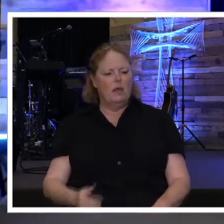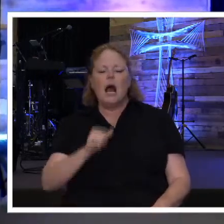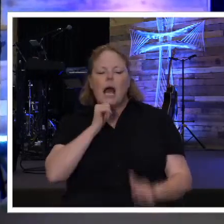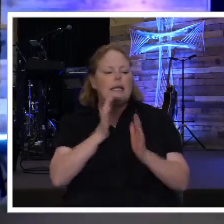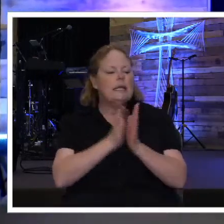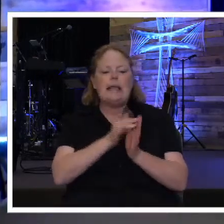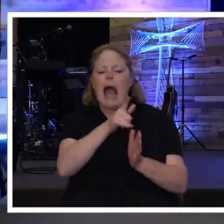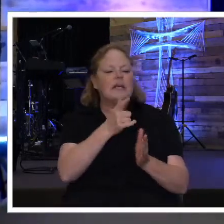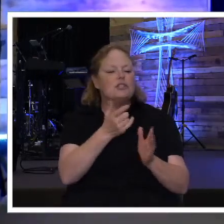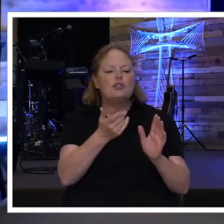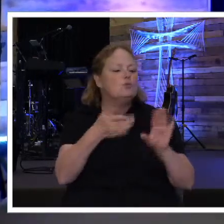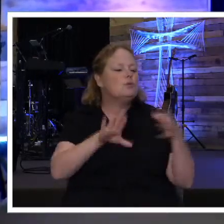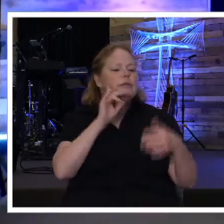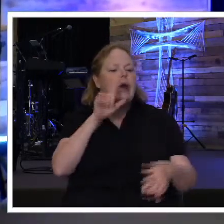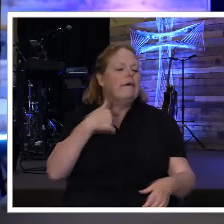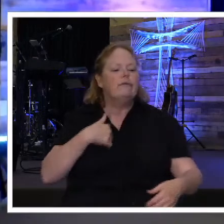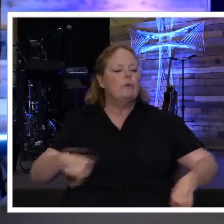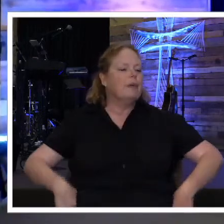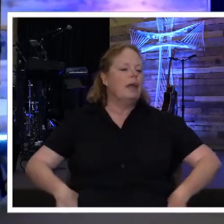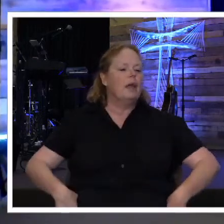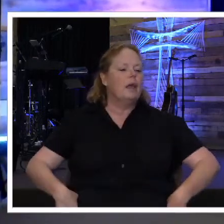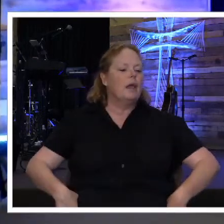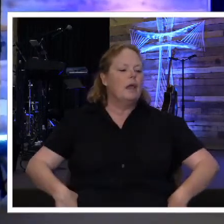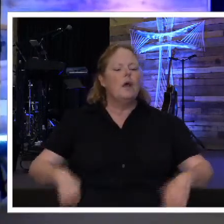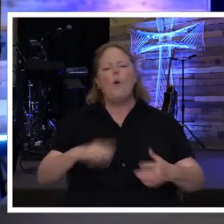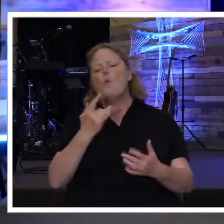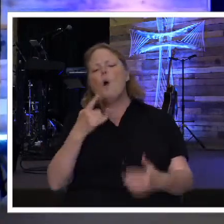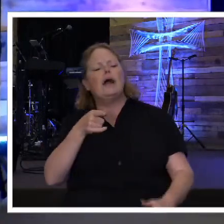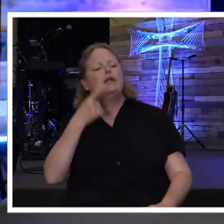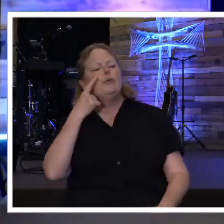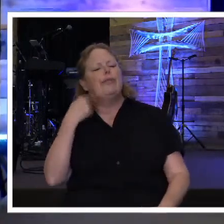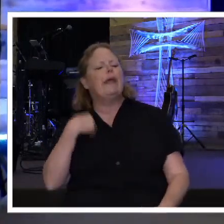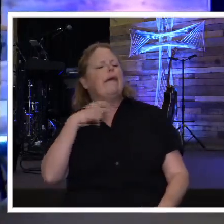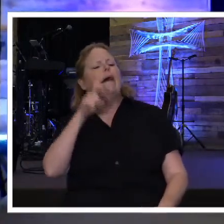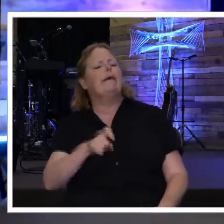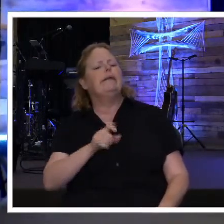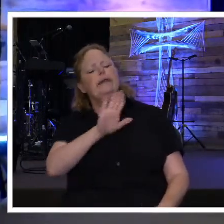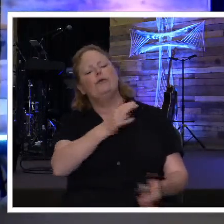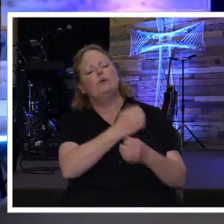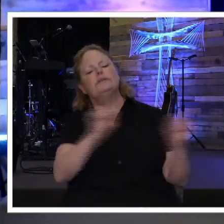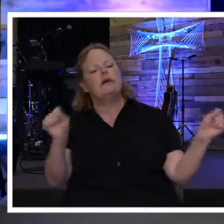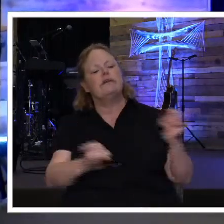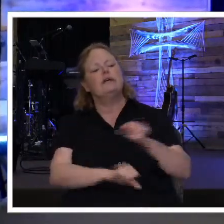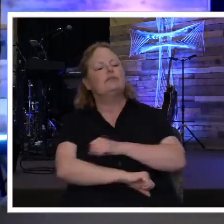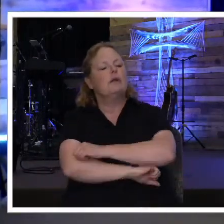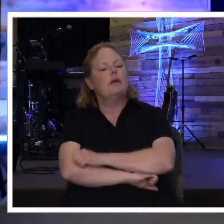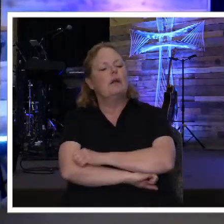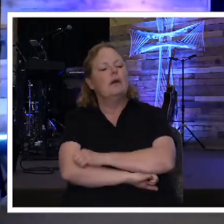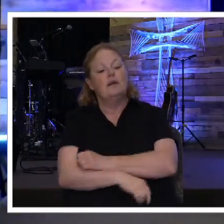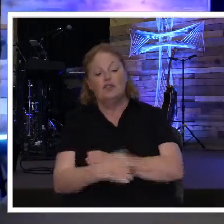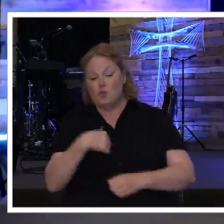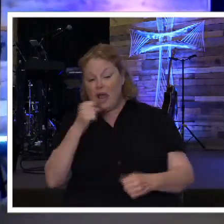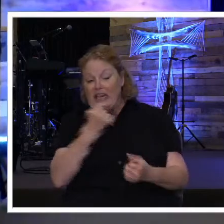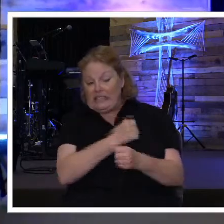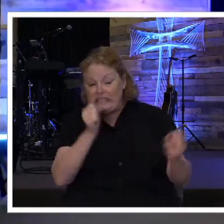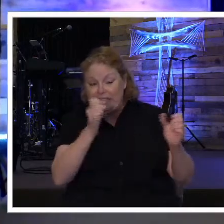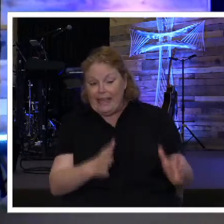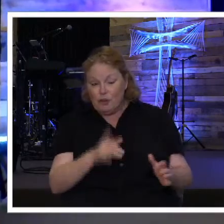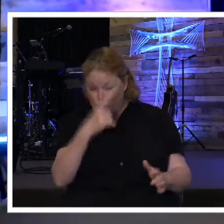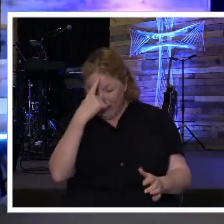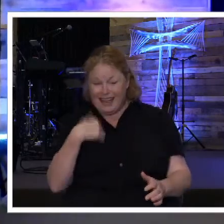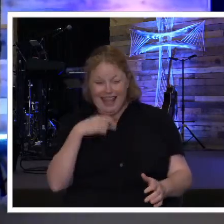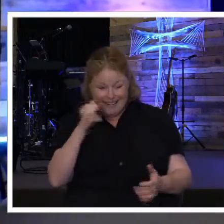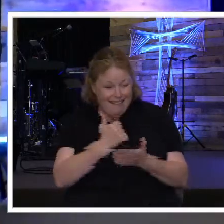ask you to do that for me. And what makes you think I need a Savior? What makes you think I need